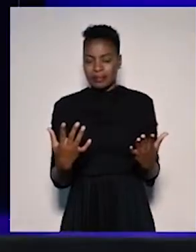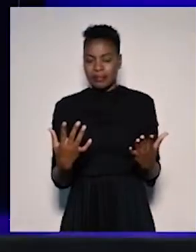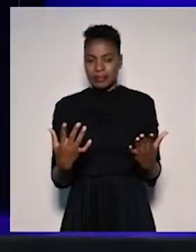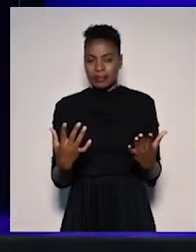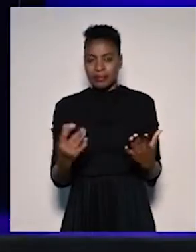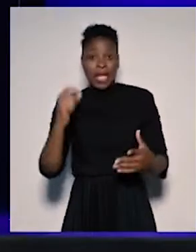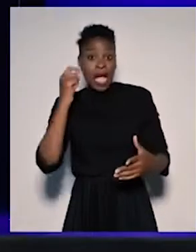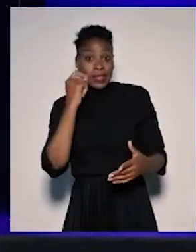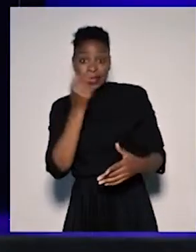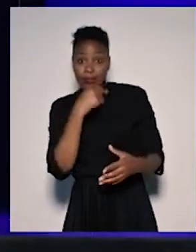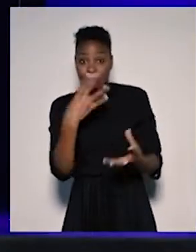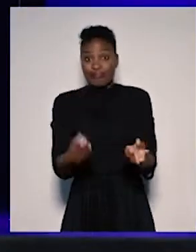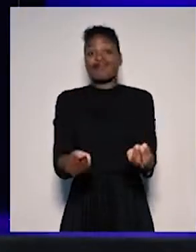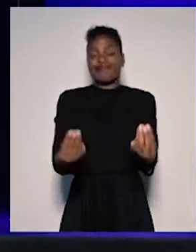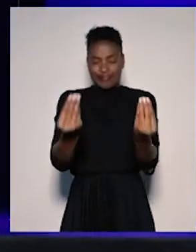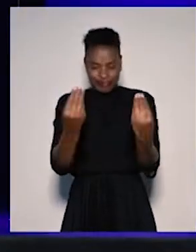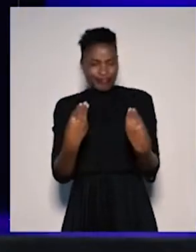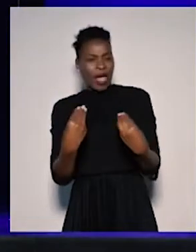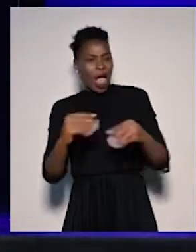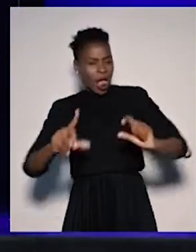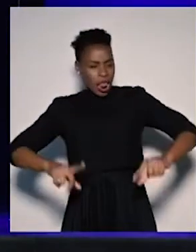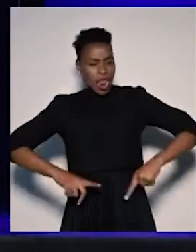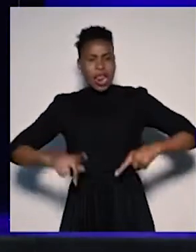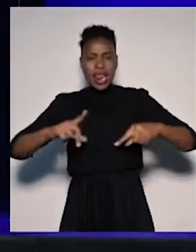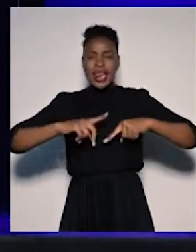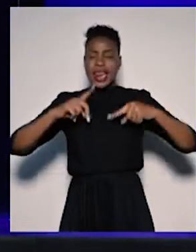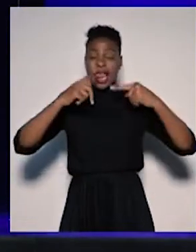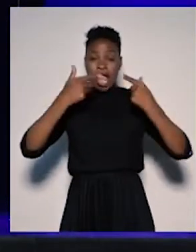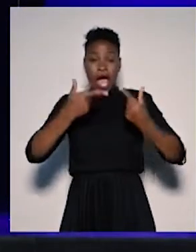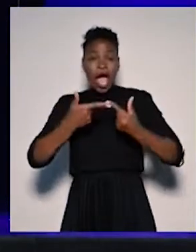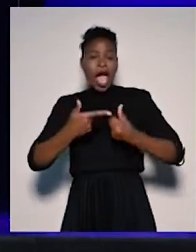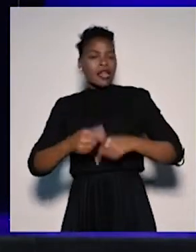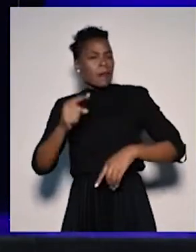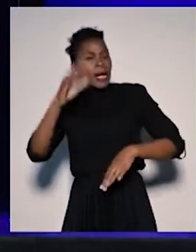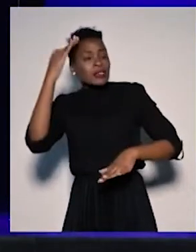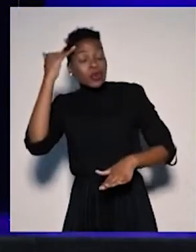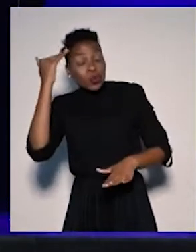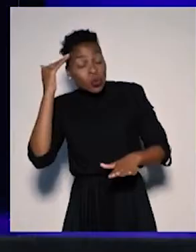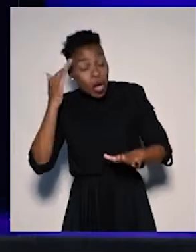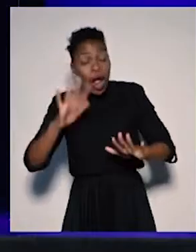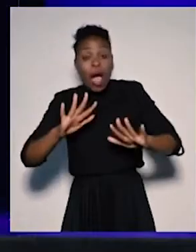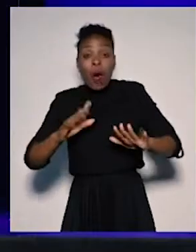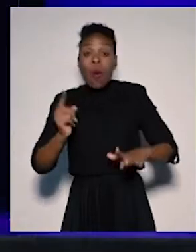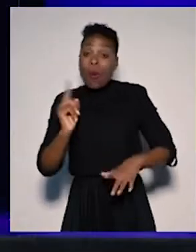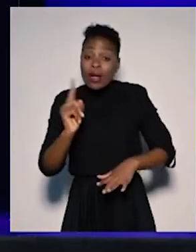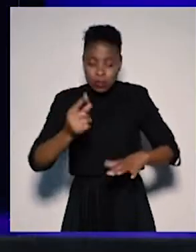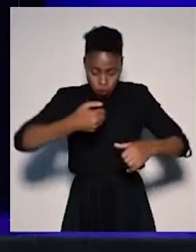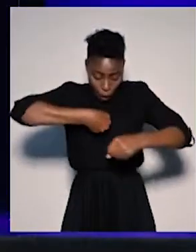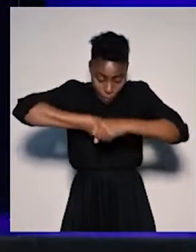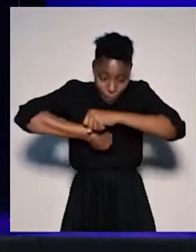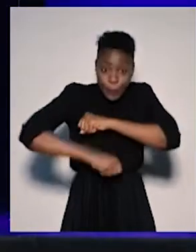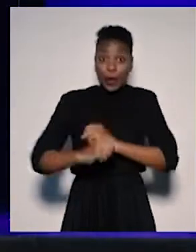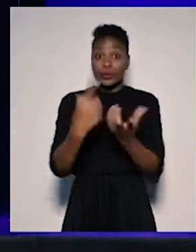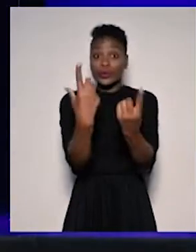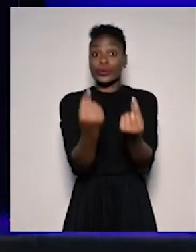He said, I found out in life, to be successful, you must figure out what you were born for.